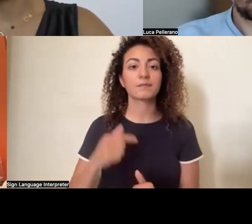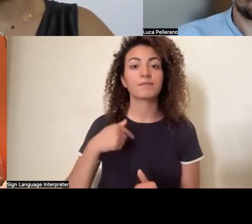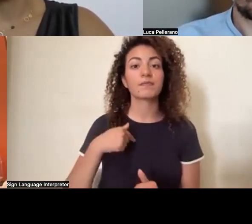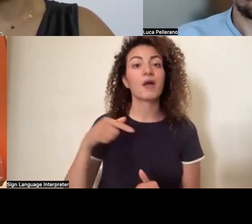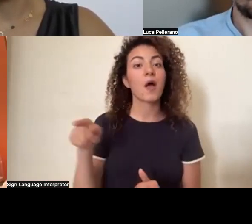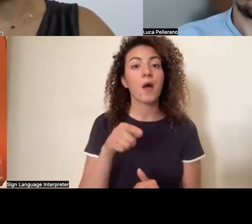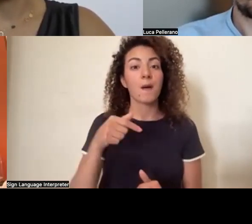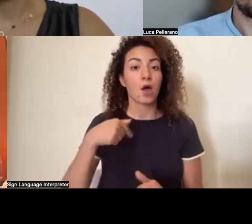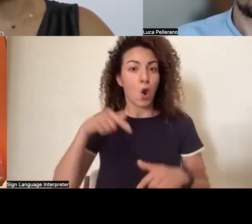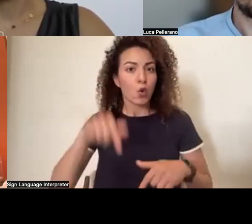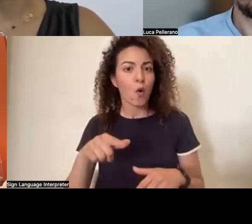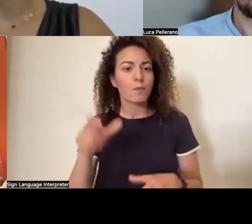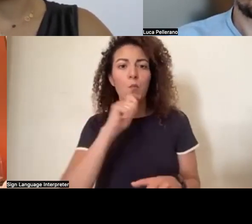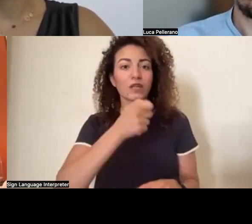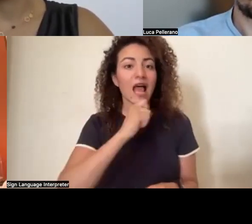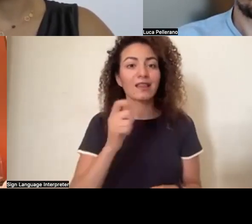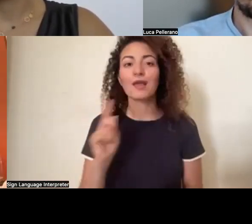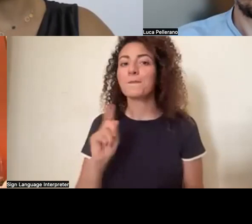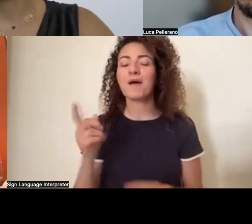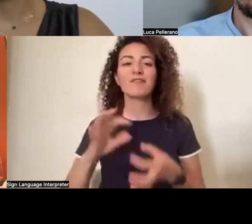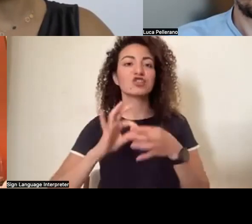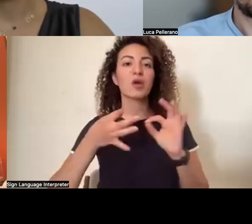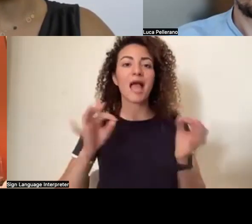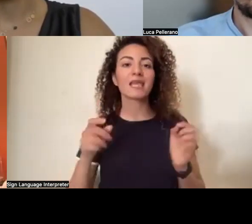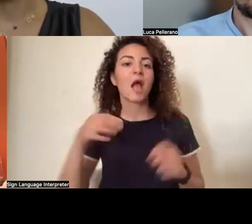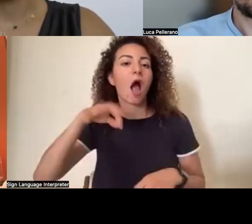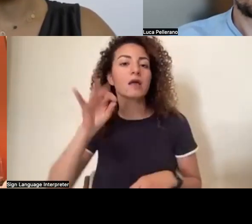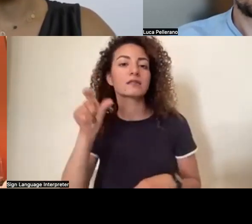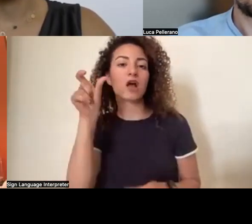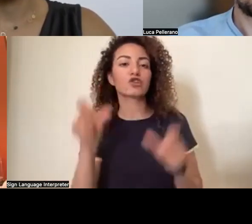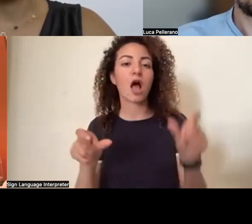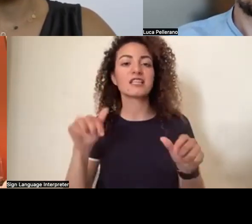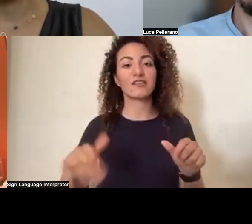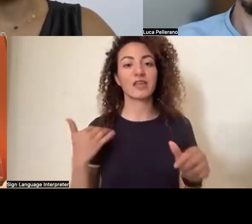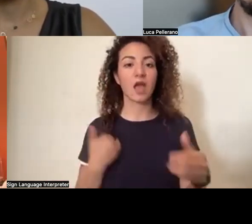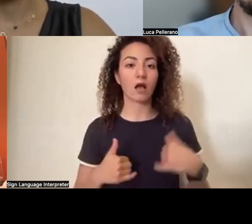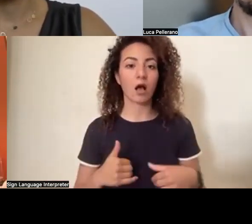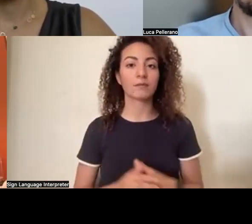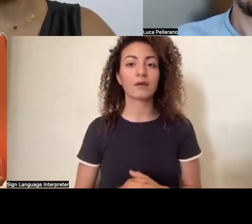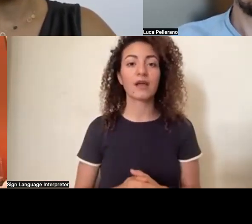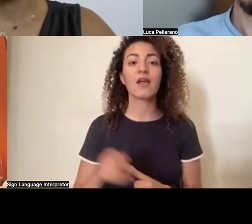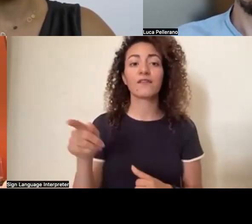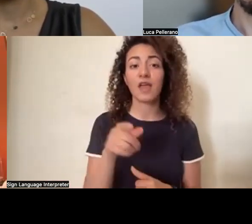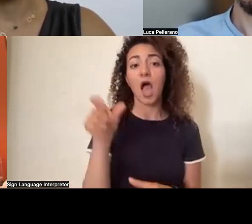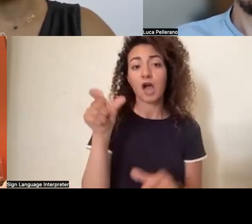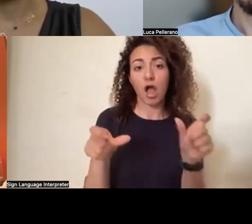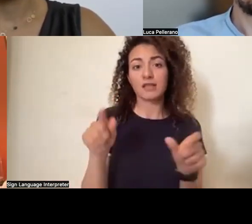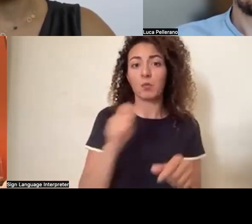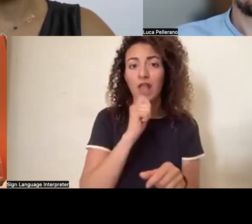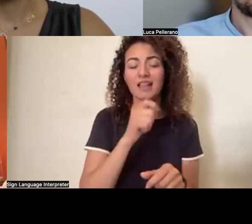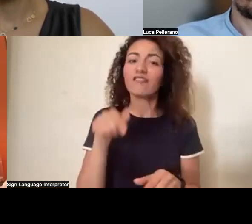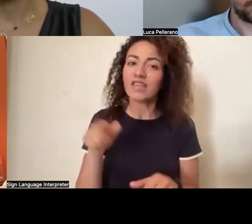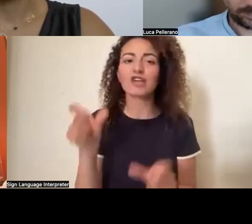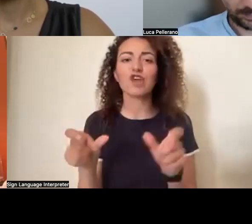persons with disabilities represented. Some of our panelists are members of disability groups, and we do hope that there may be